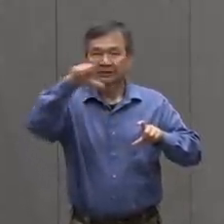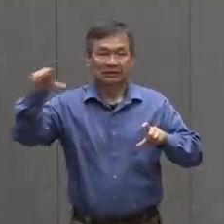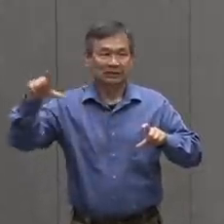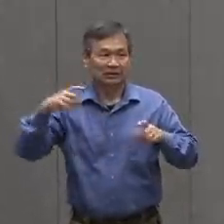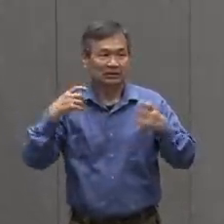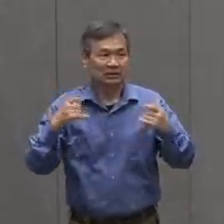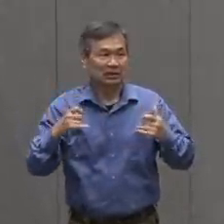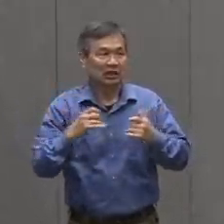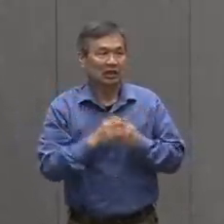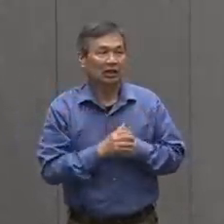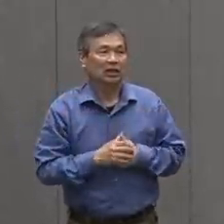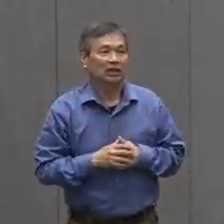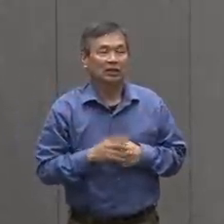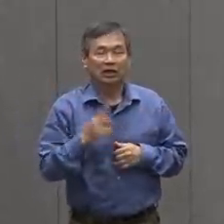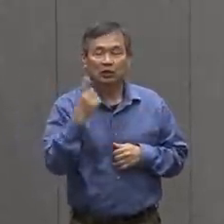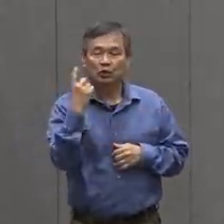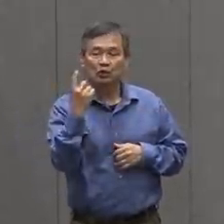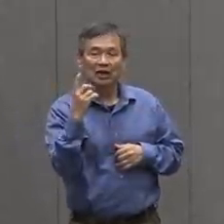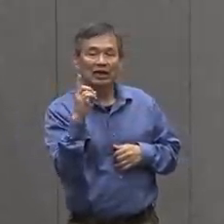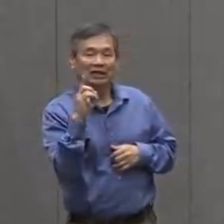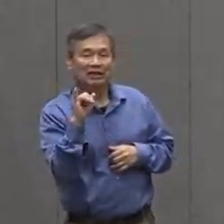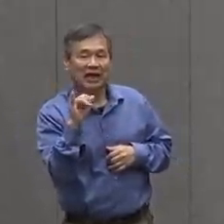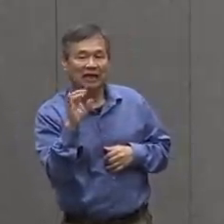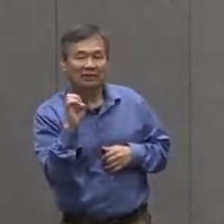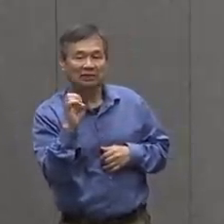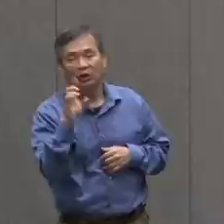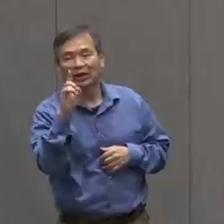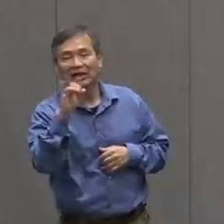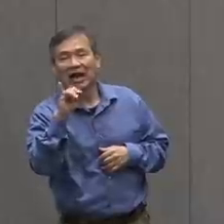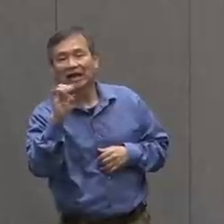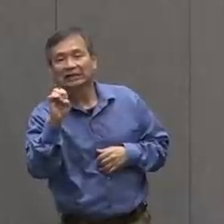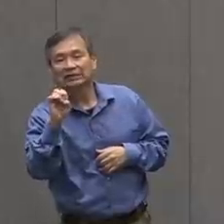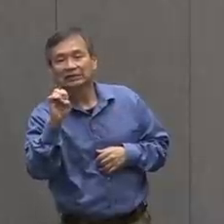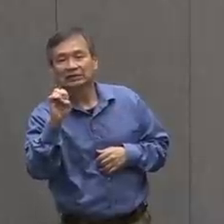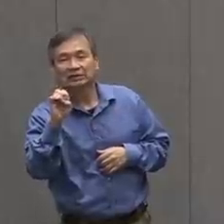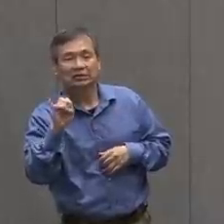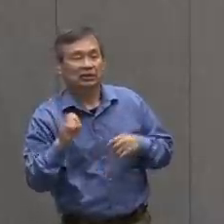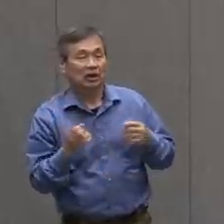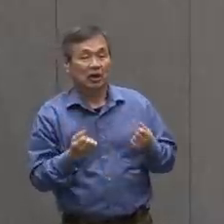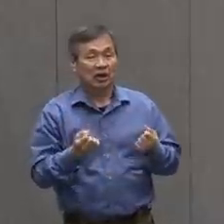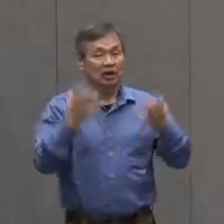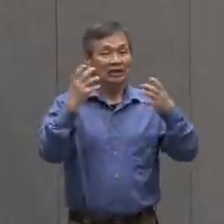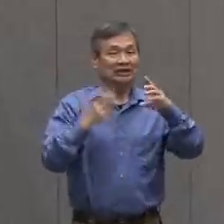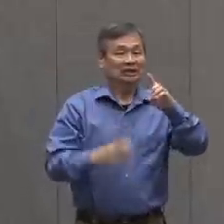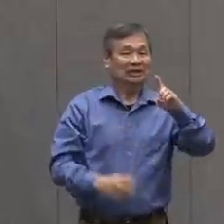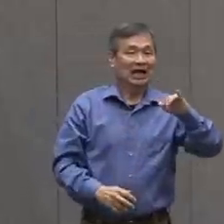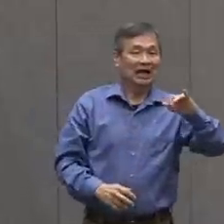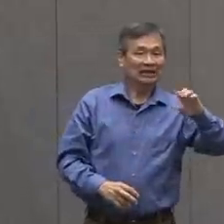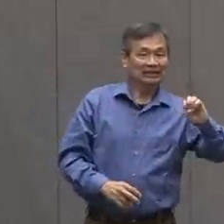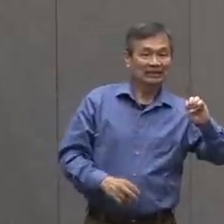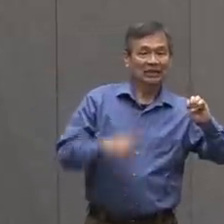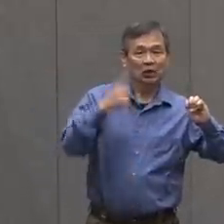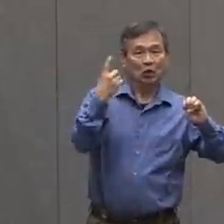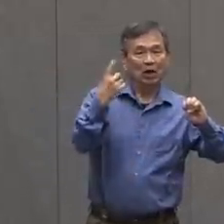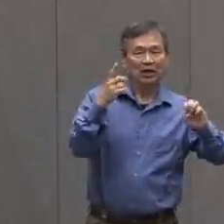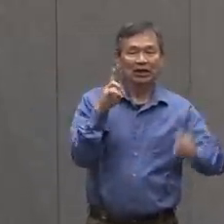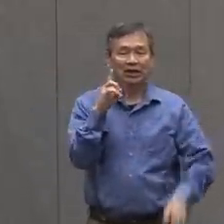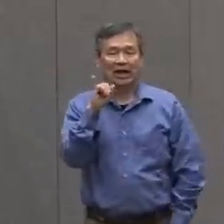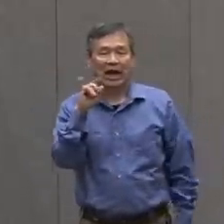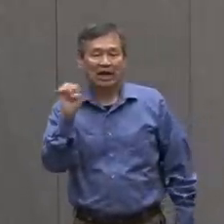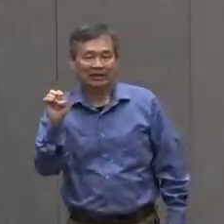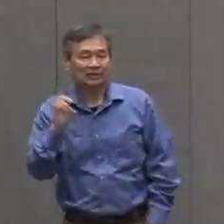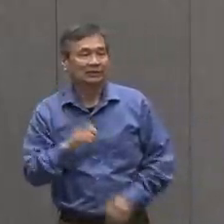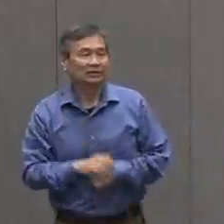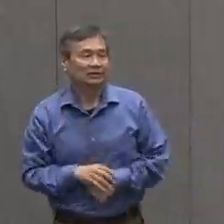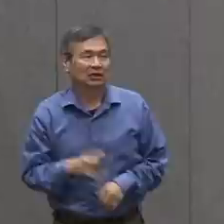single dice, well, a die. If there's more than one die, it's called dice. And I have a couple of them right here. I only